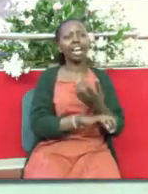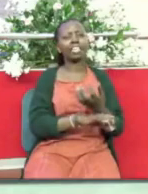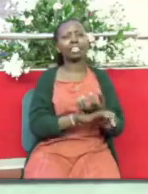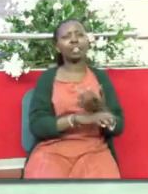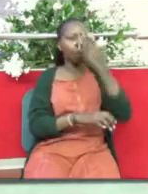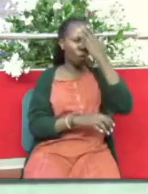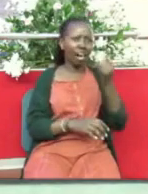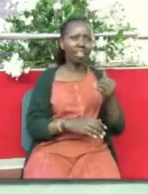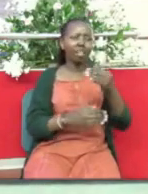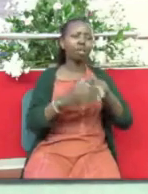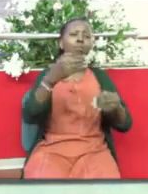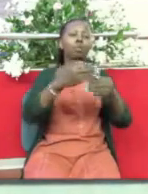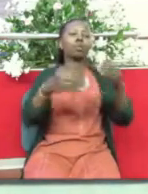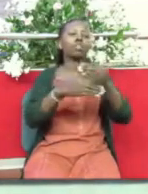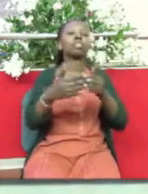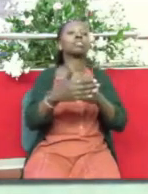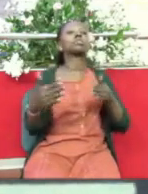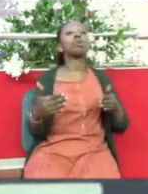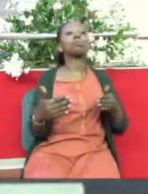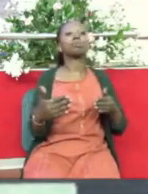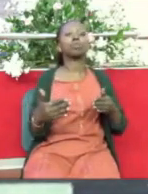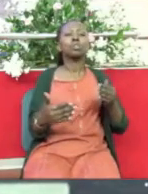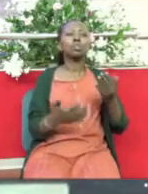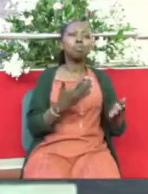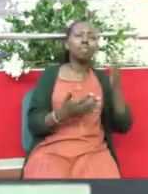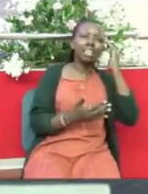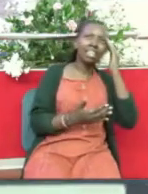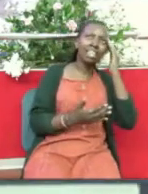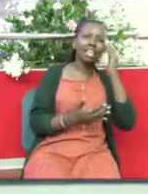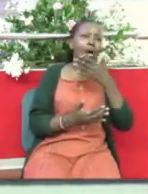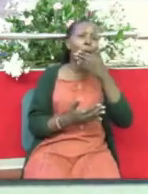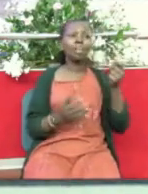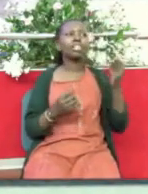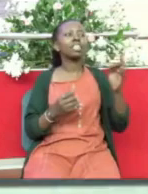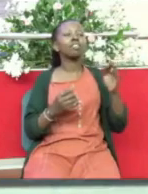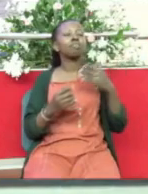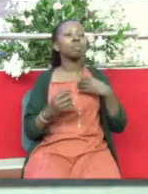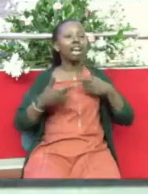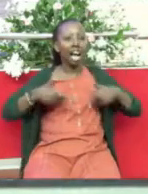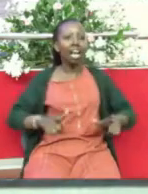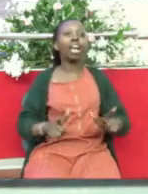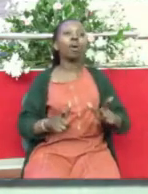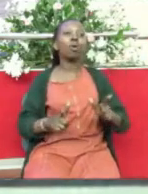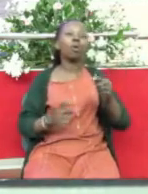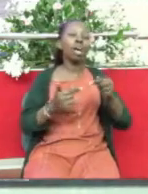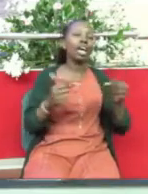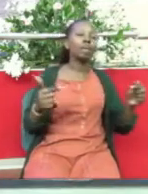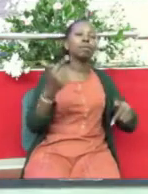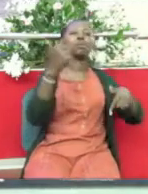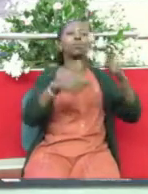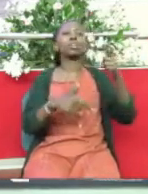is thinking it is better if I let it go. Anafikiri kwamba ingekuwa ni bora zaidi nikiachilia jambo hili. Joshua the high priest is